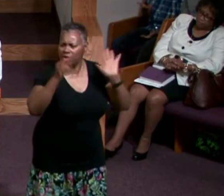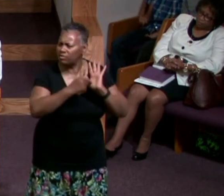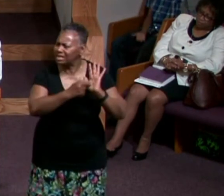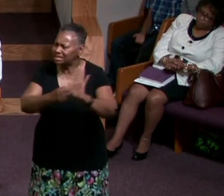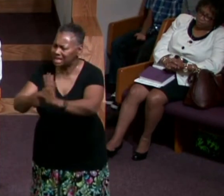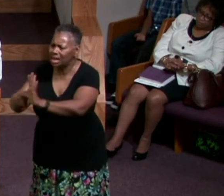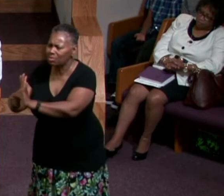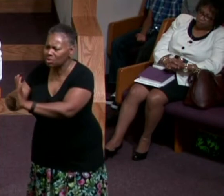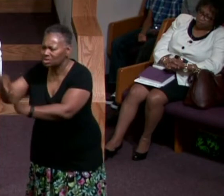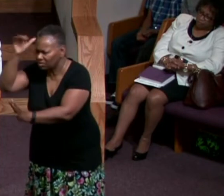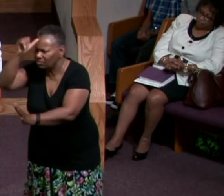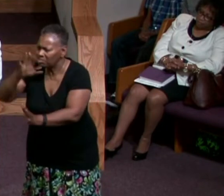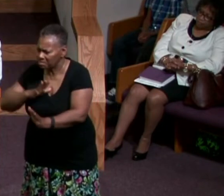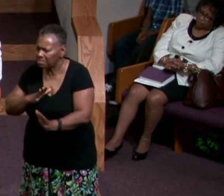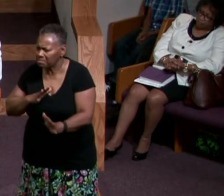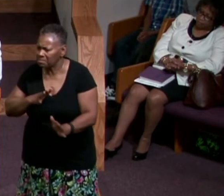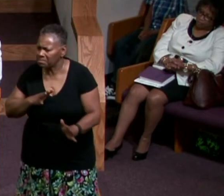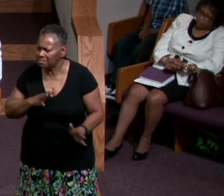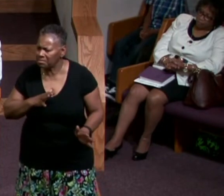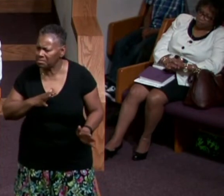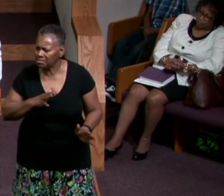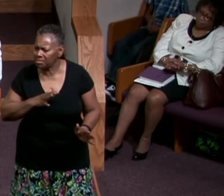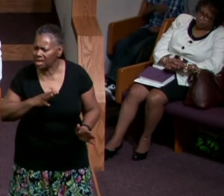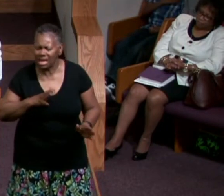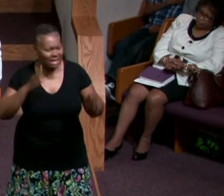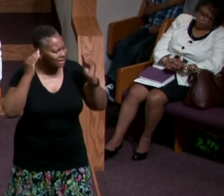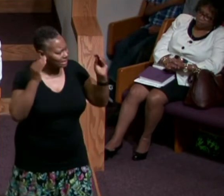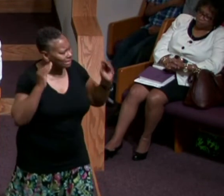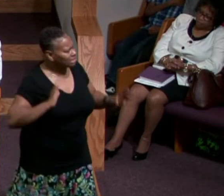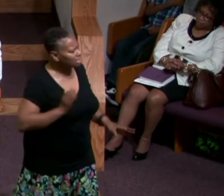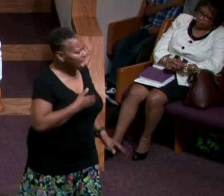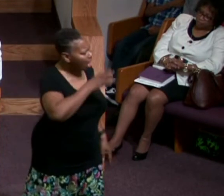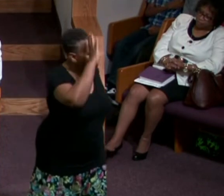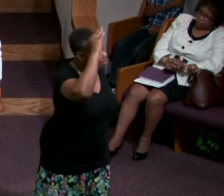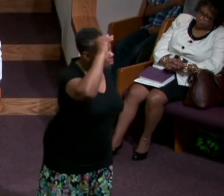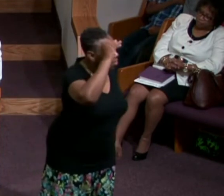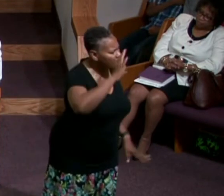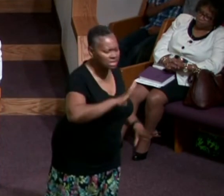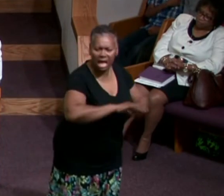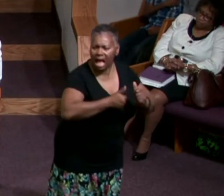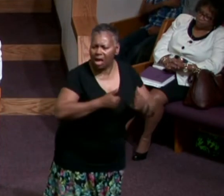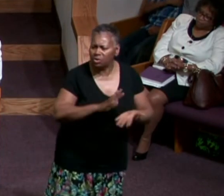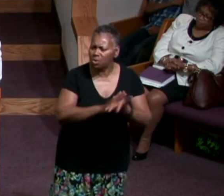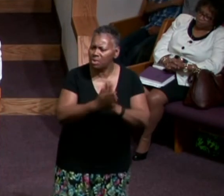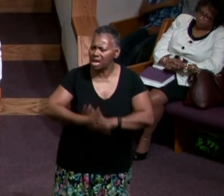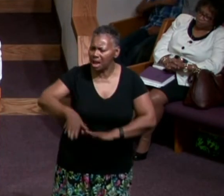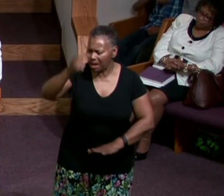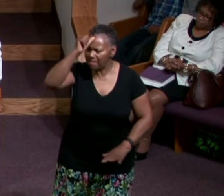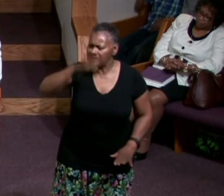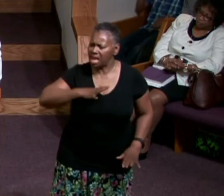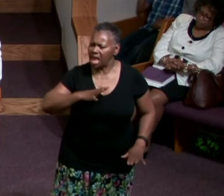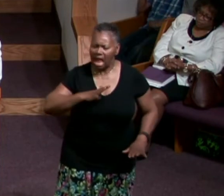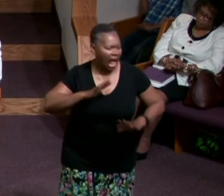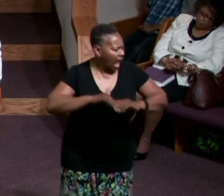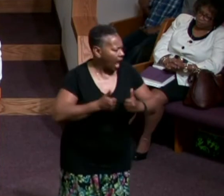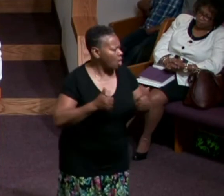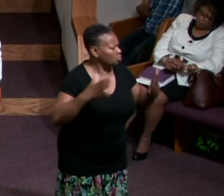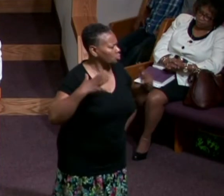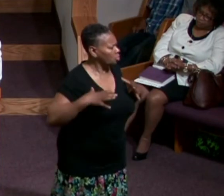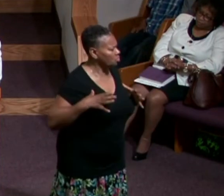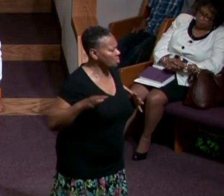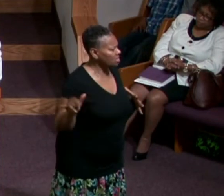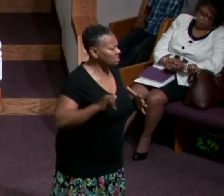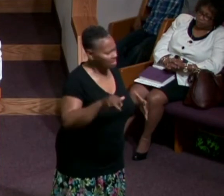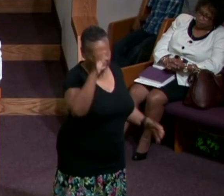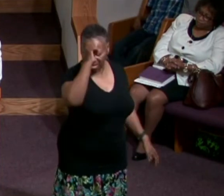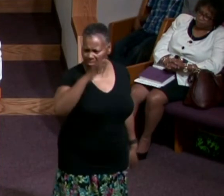of manhood to teach our boys how to become men, how to dress like a man, what a real man does. A